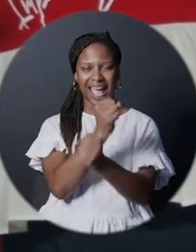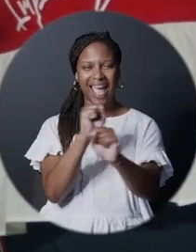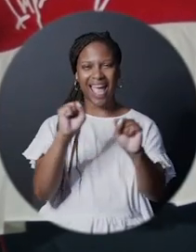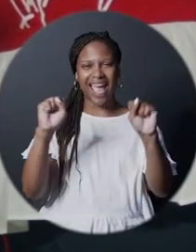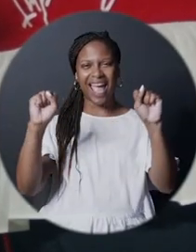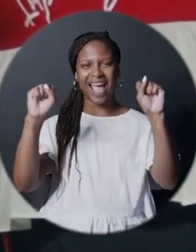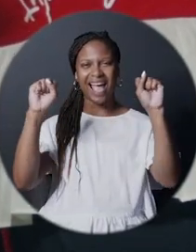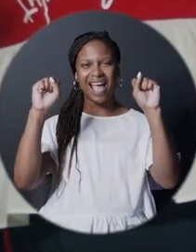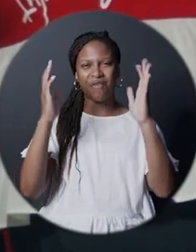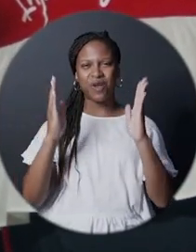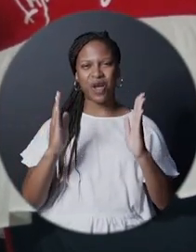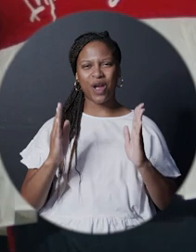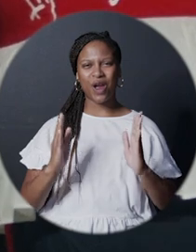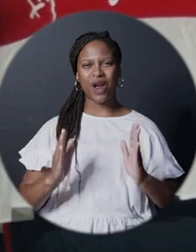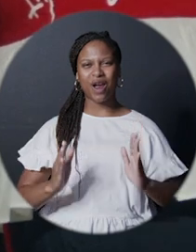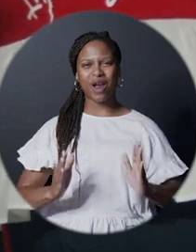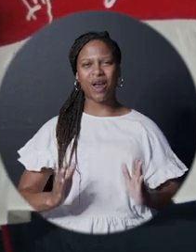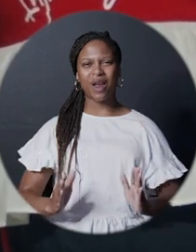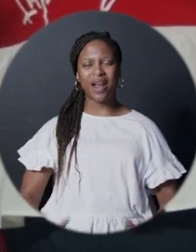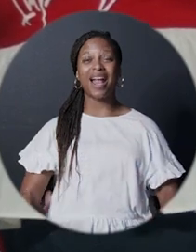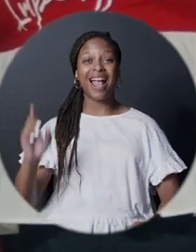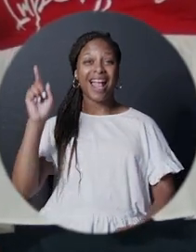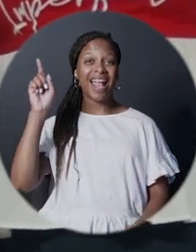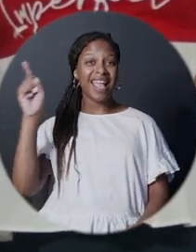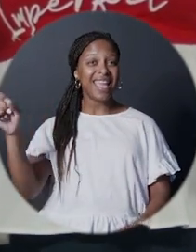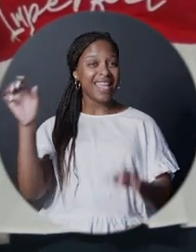what's His name?